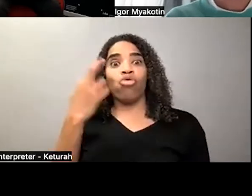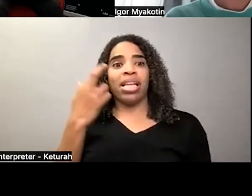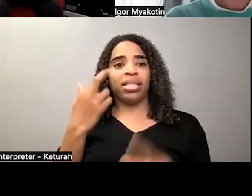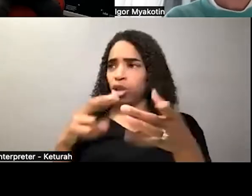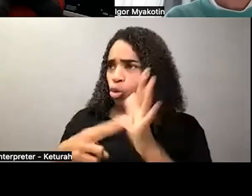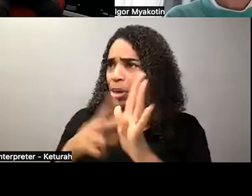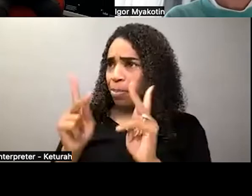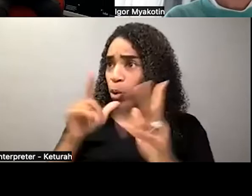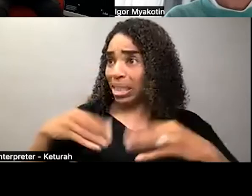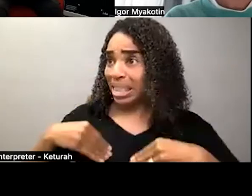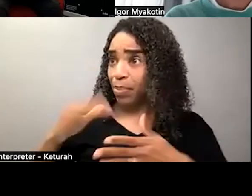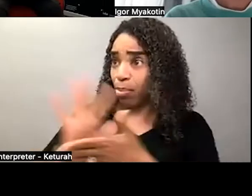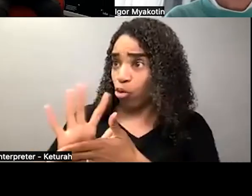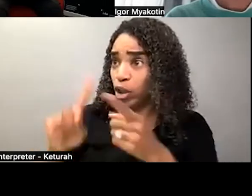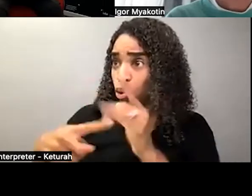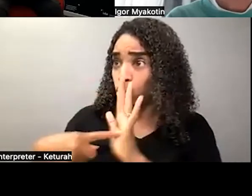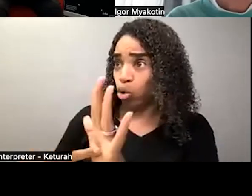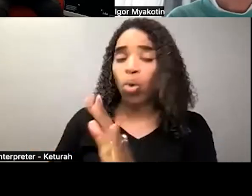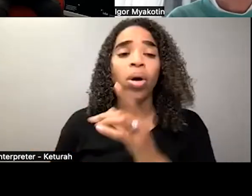mean? Program, yeah.